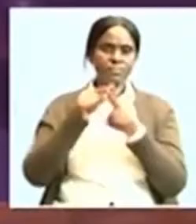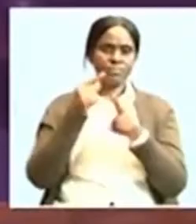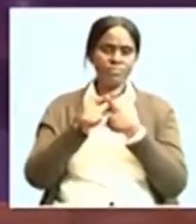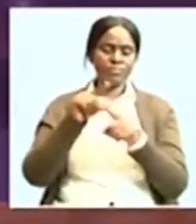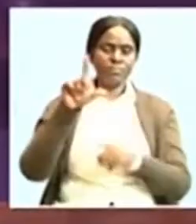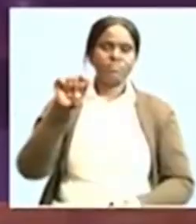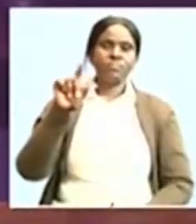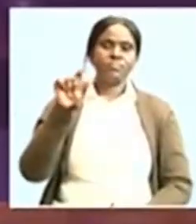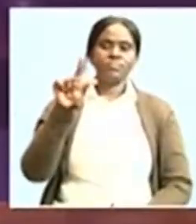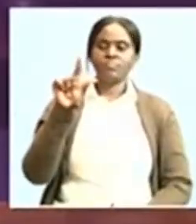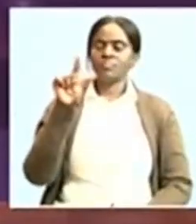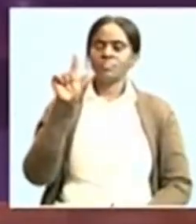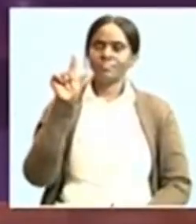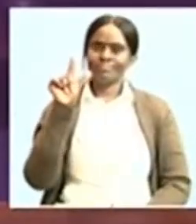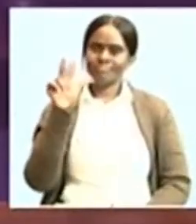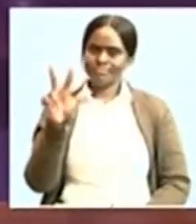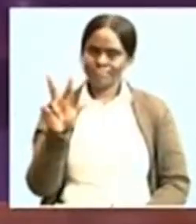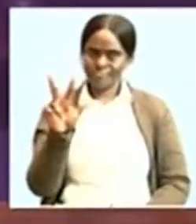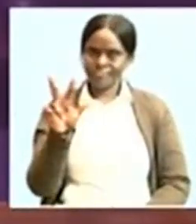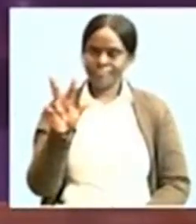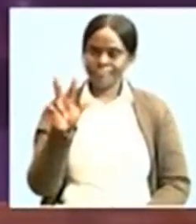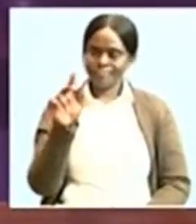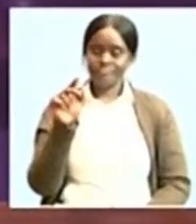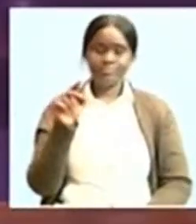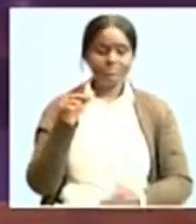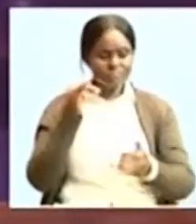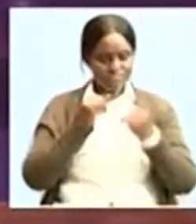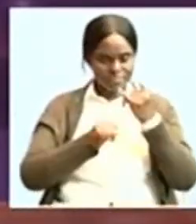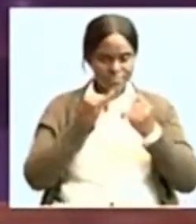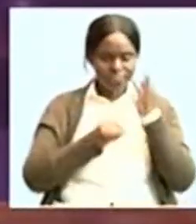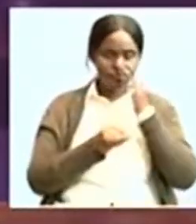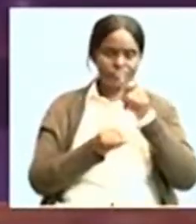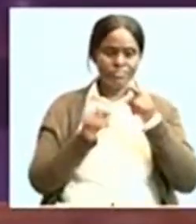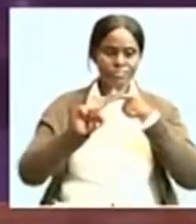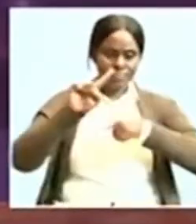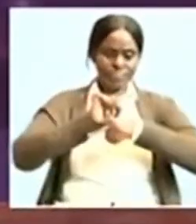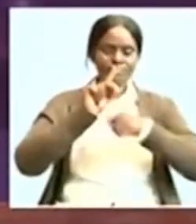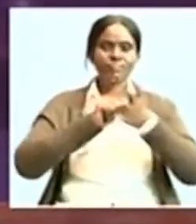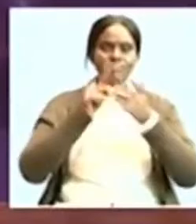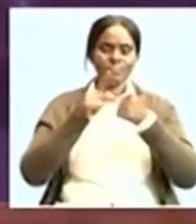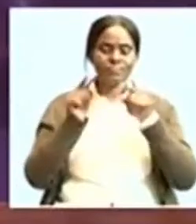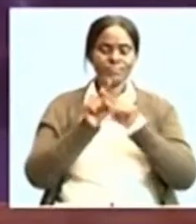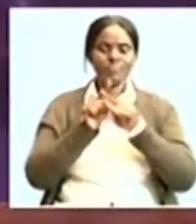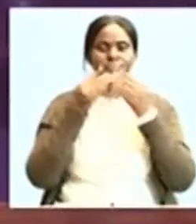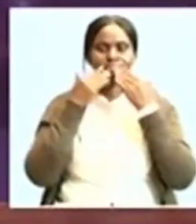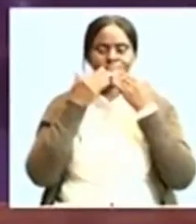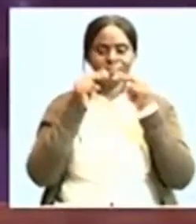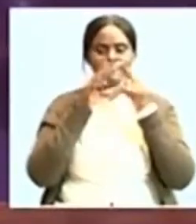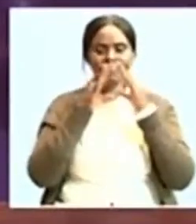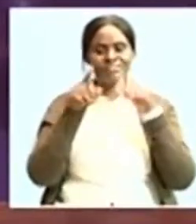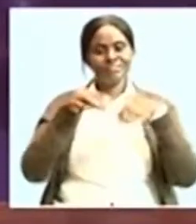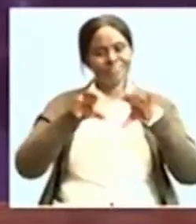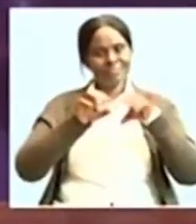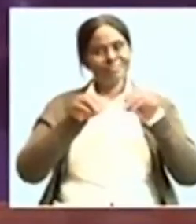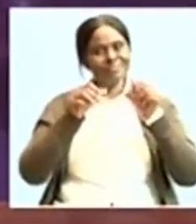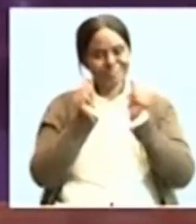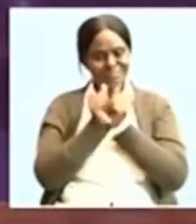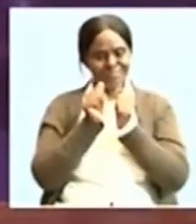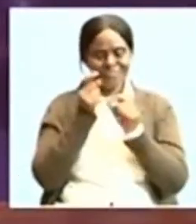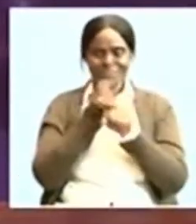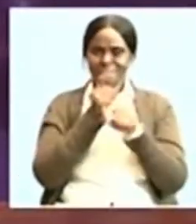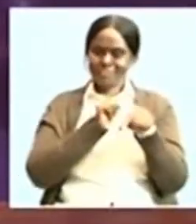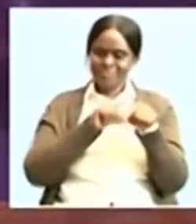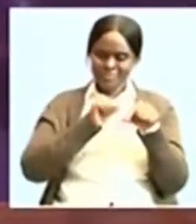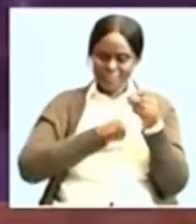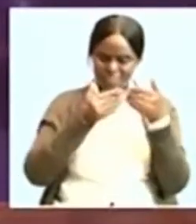December 2023. So this is where we end today's transmission, and we're thankful that you kept us company from the time